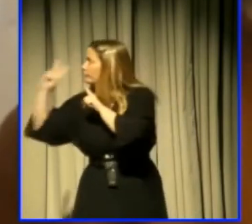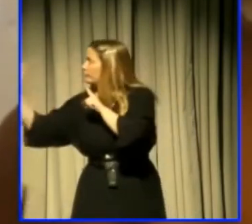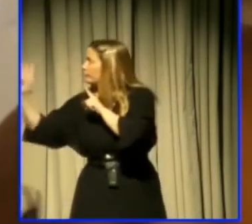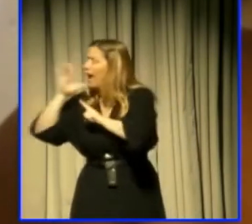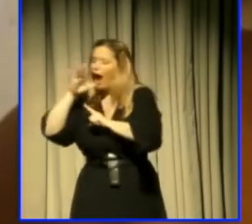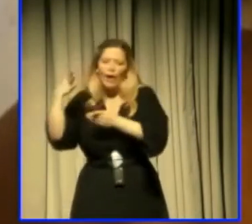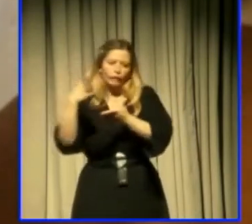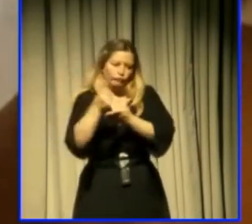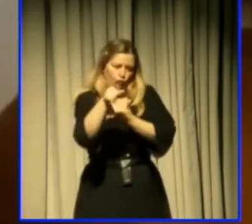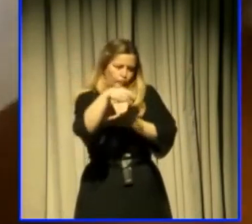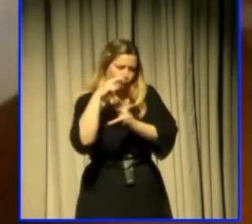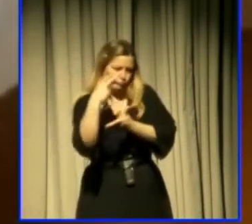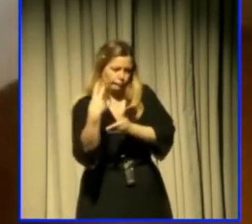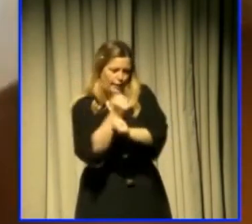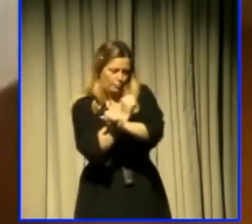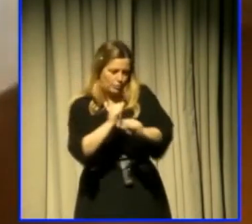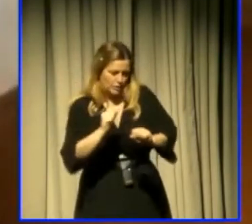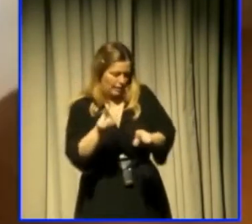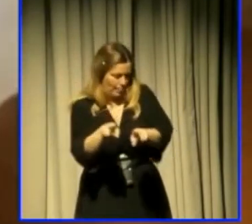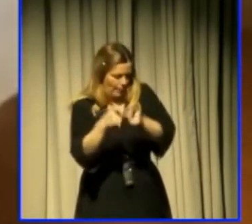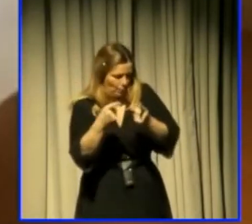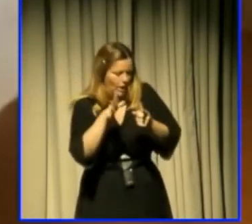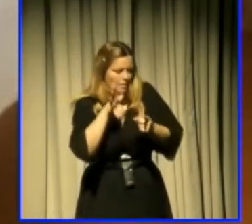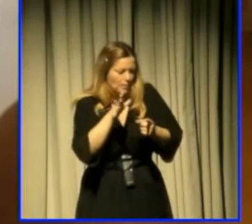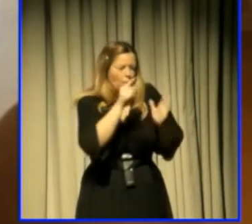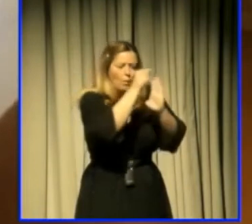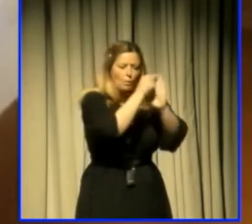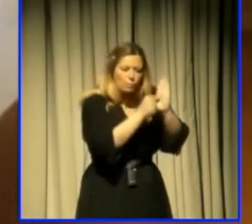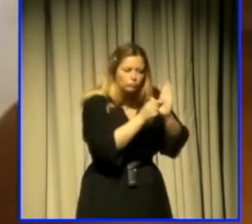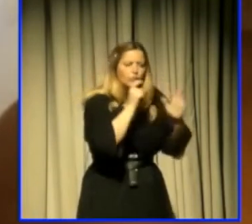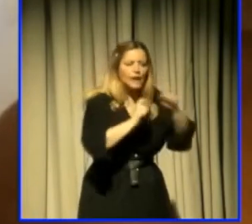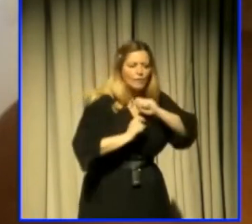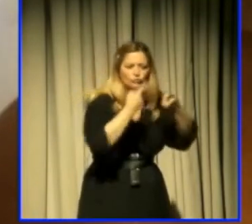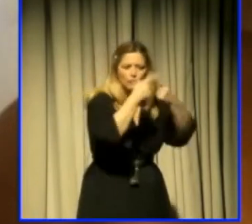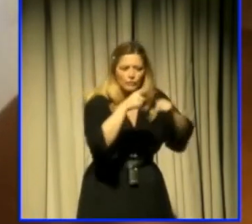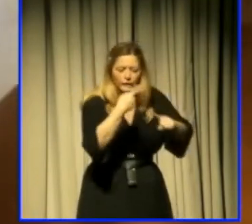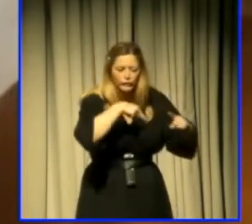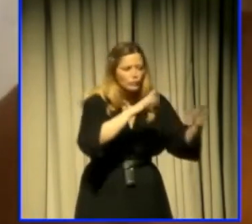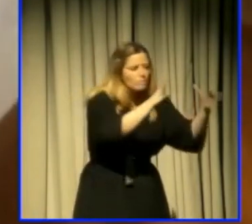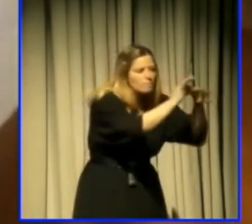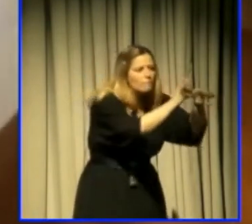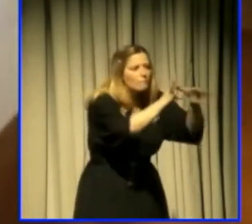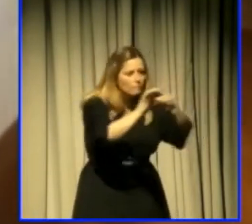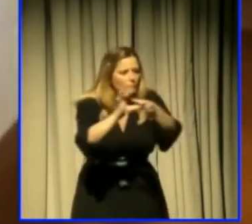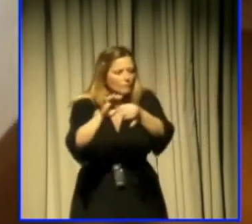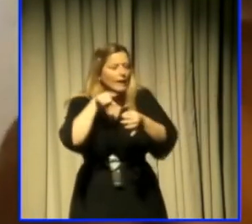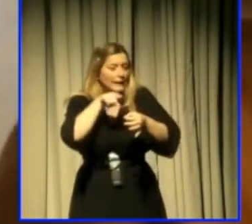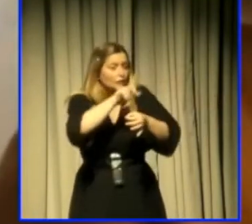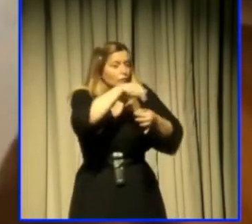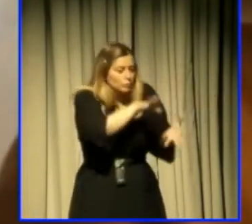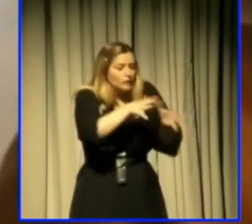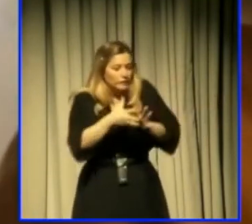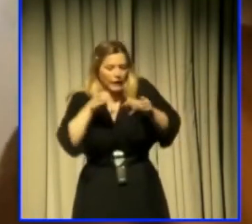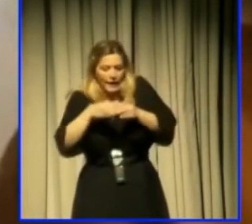the dots, and you can, for instance, do this also in your company with your team. You can print out, you can just get